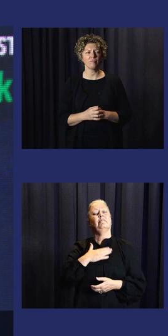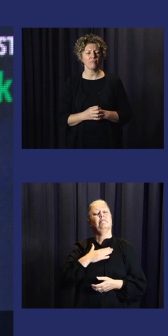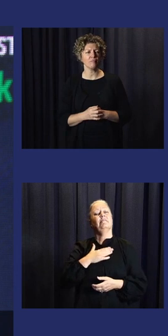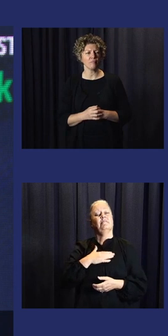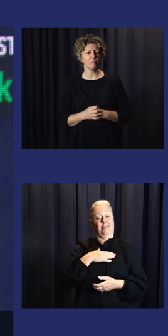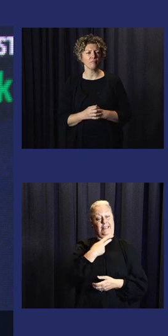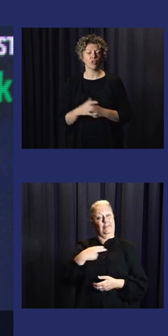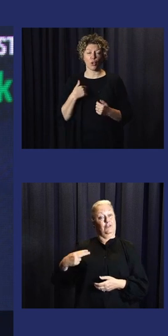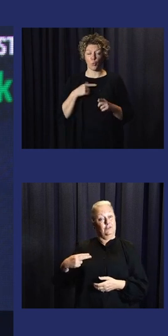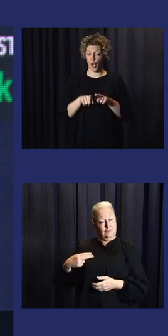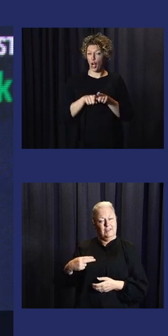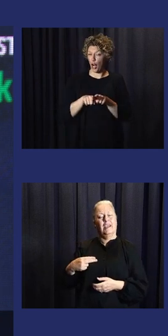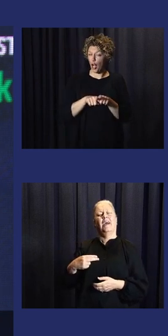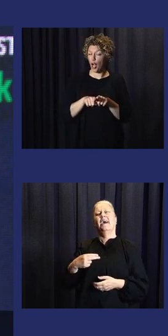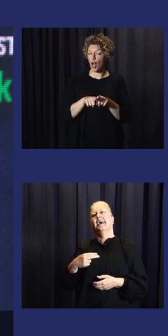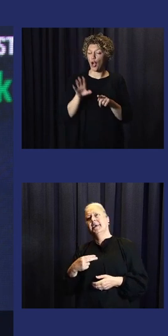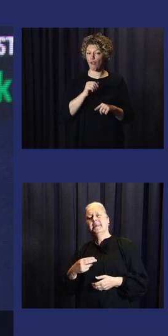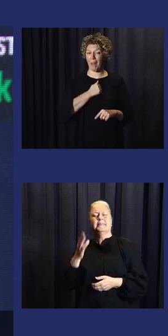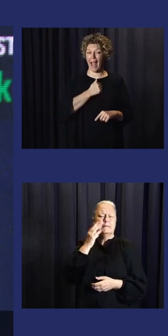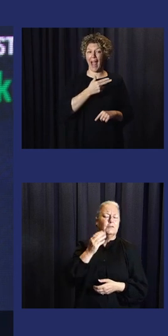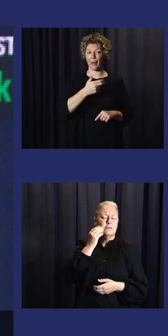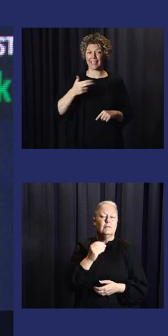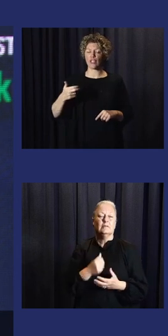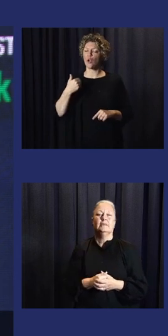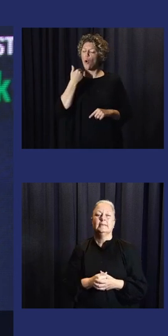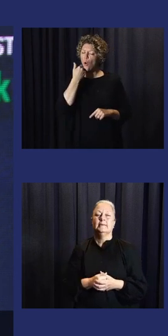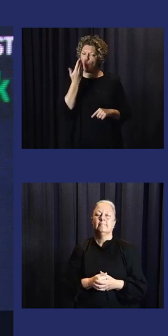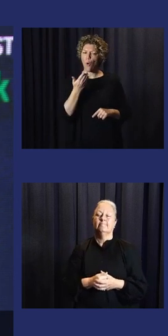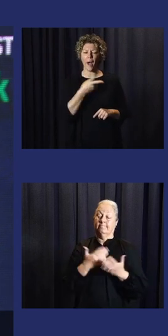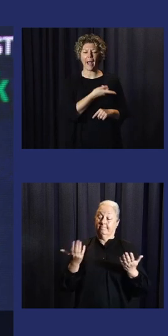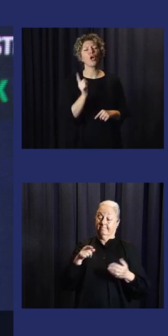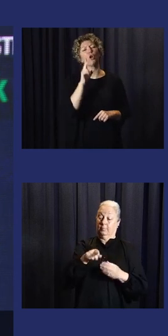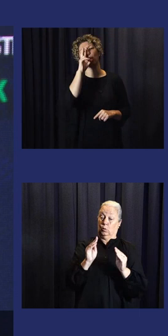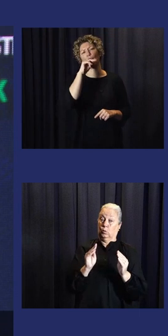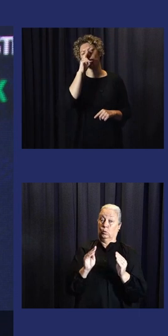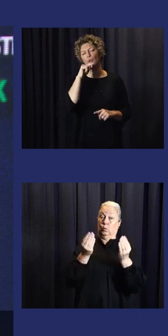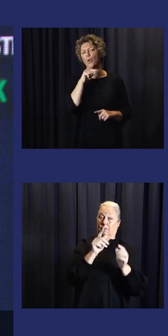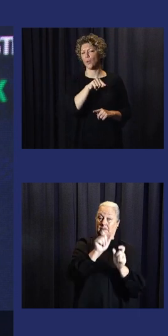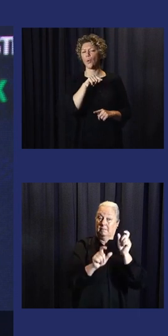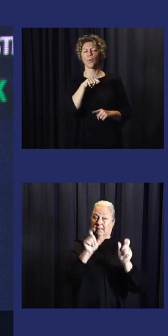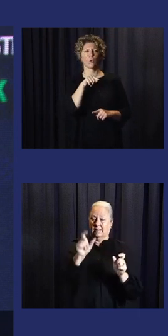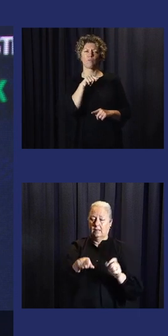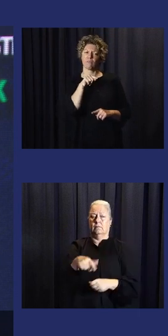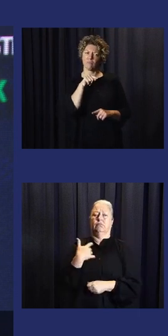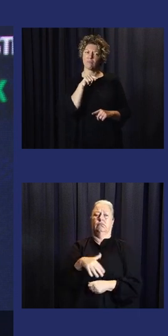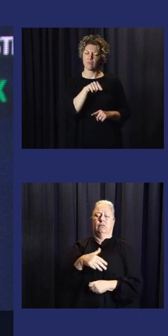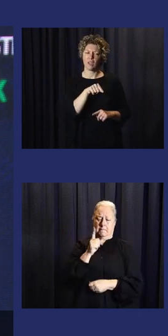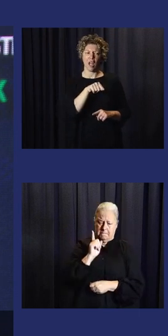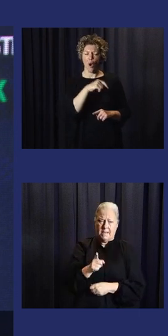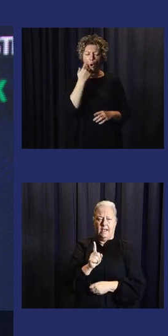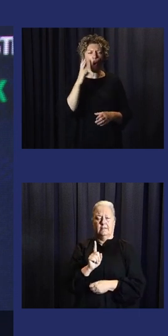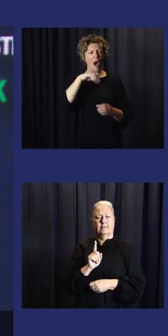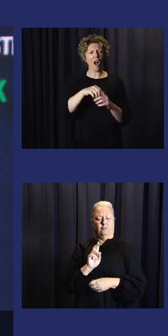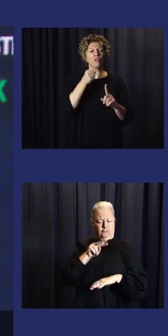and lesson learned in Indonesia, youth community has always been the main resources of activism